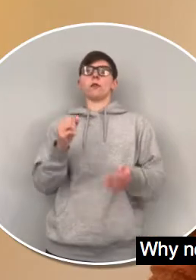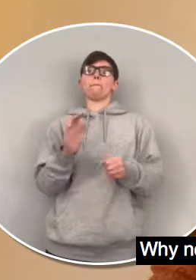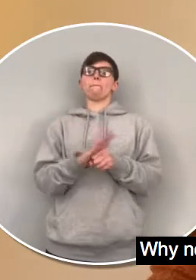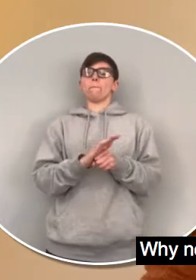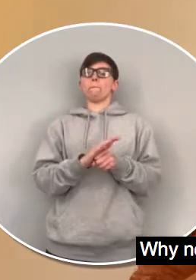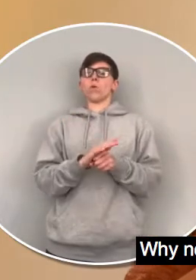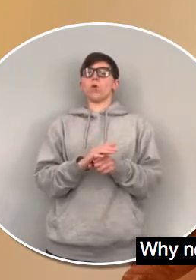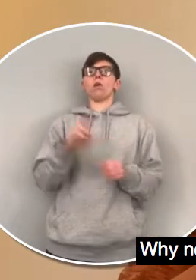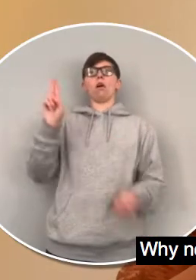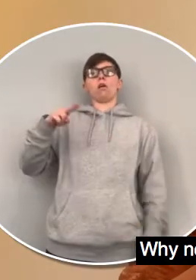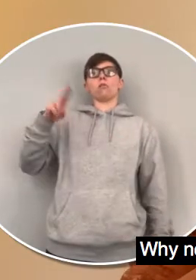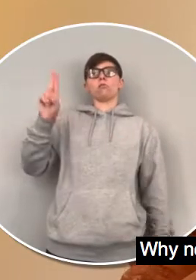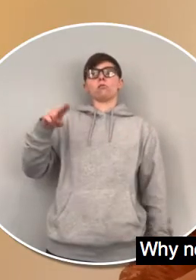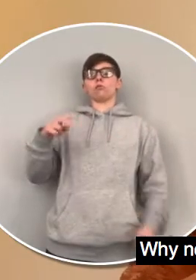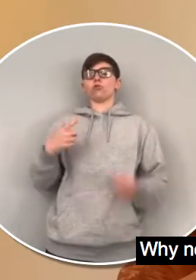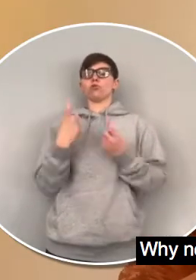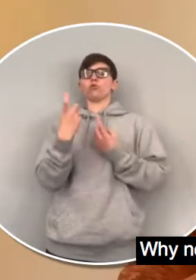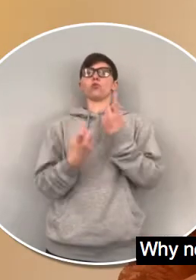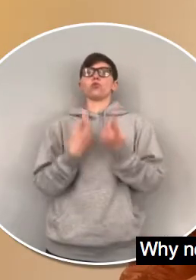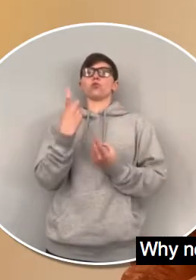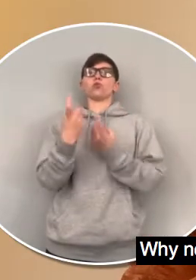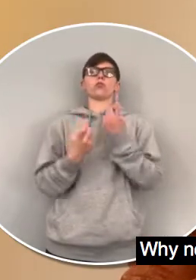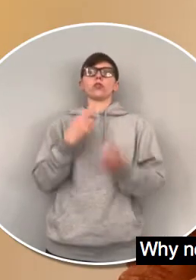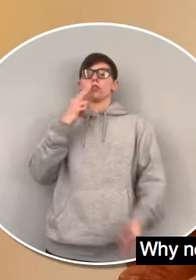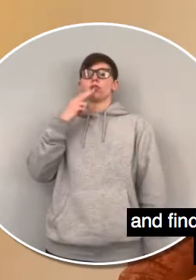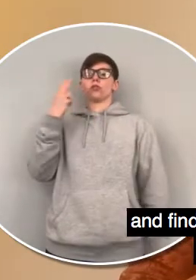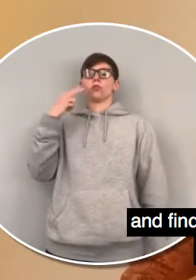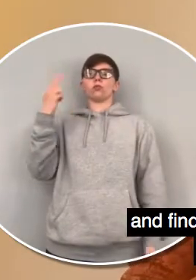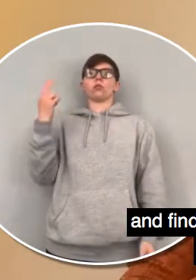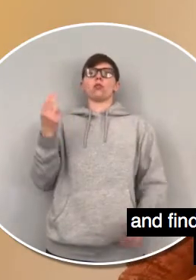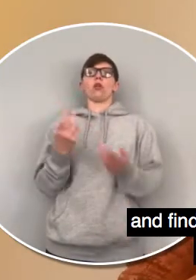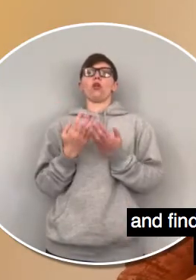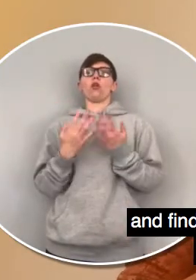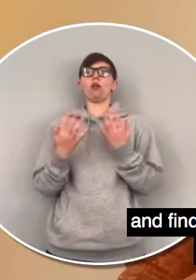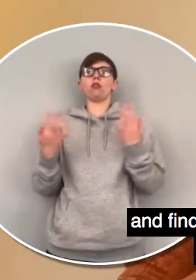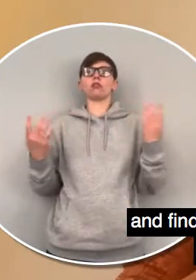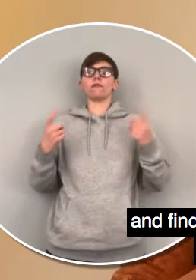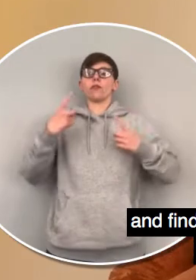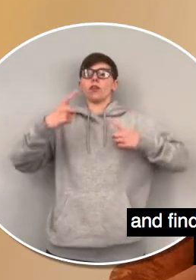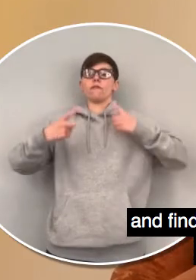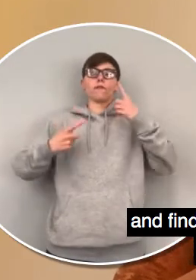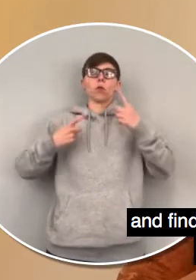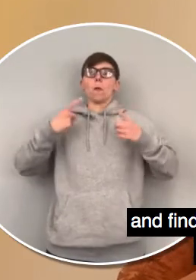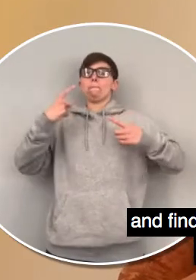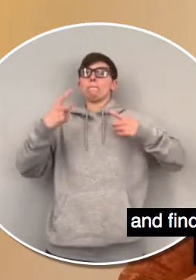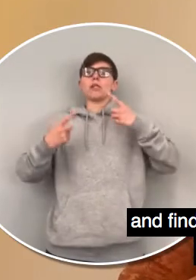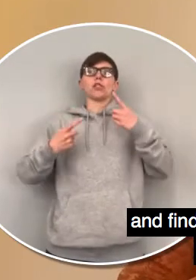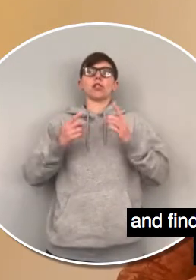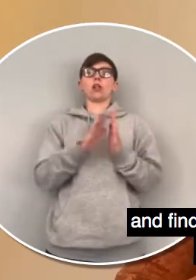us on Facebook or Twitter at Cov Libraries and find out more crafts,